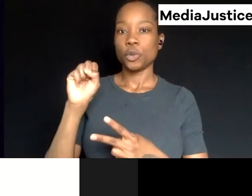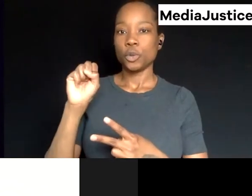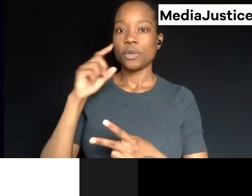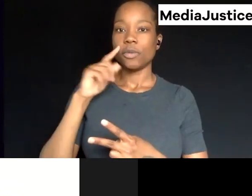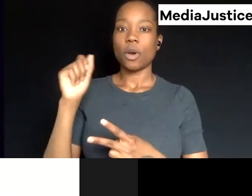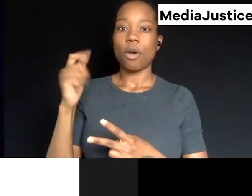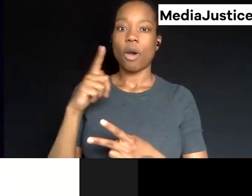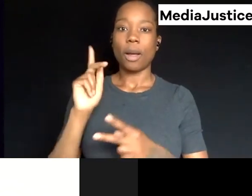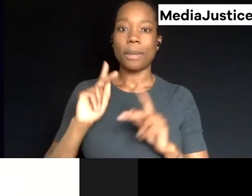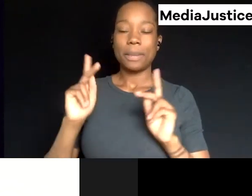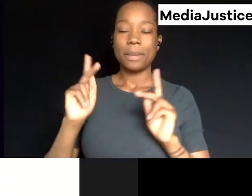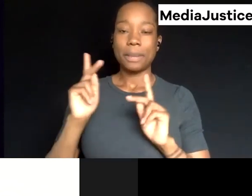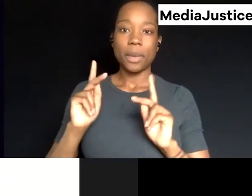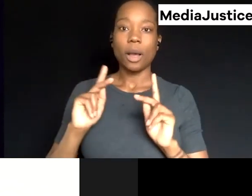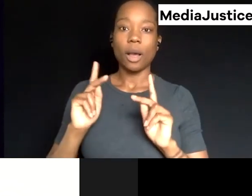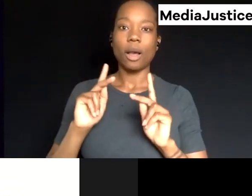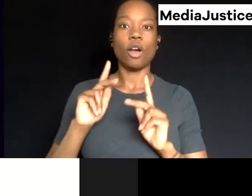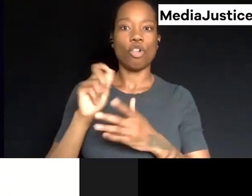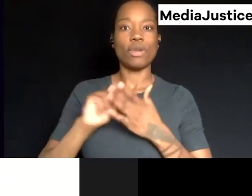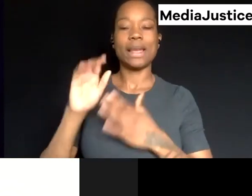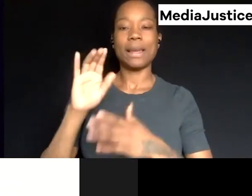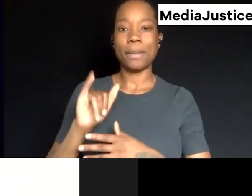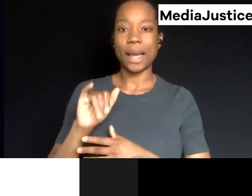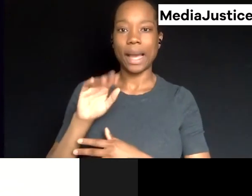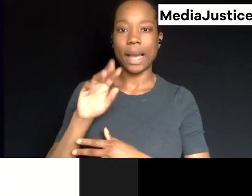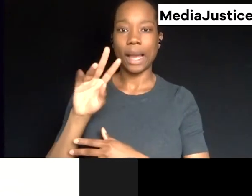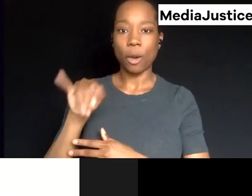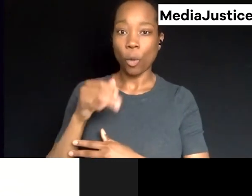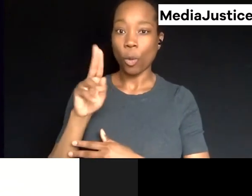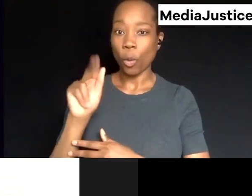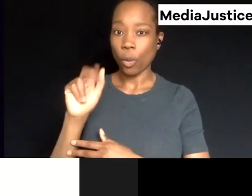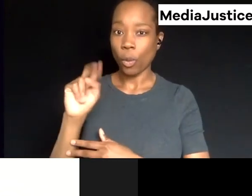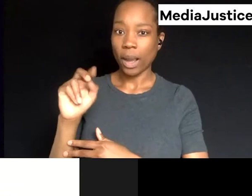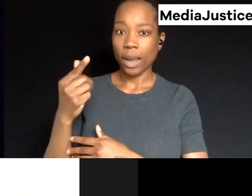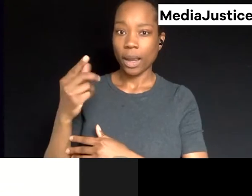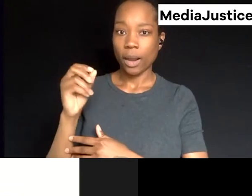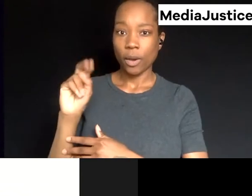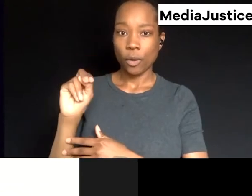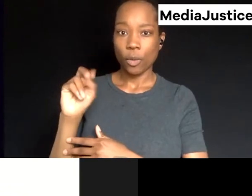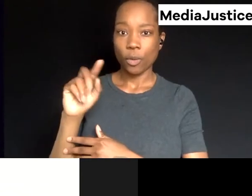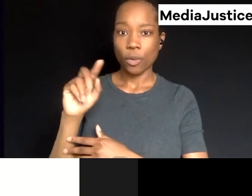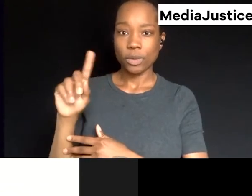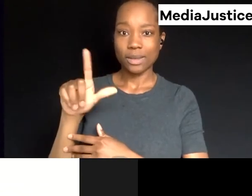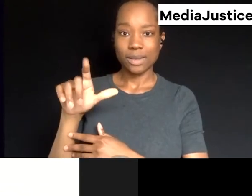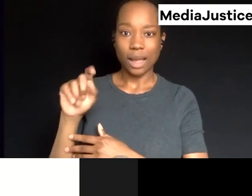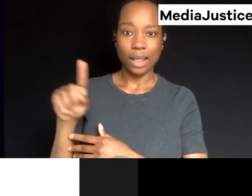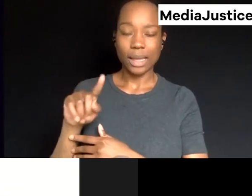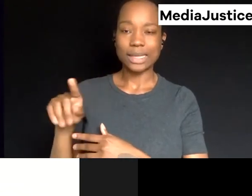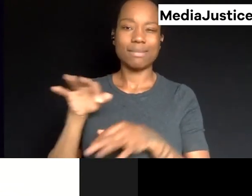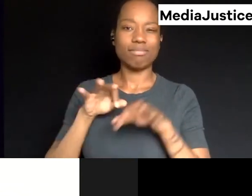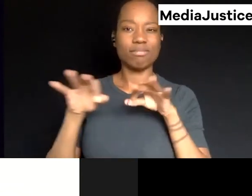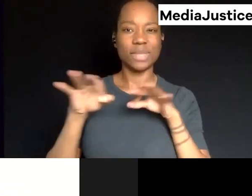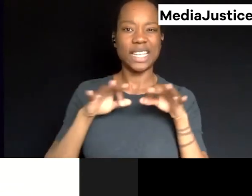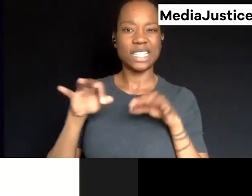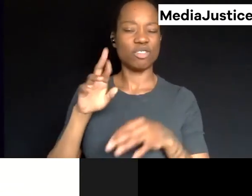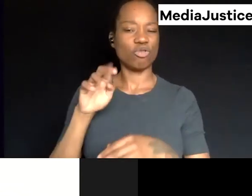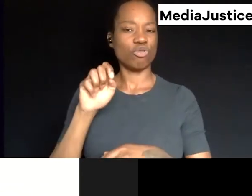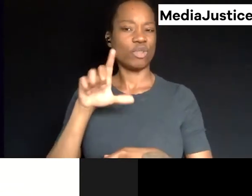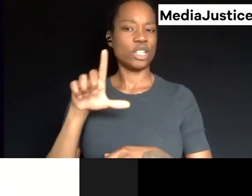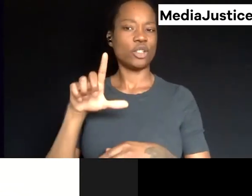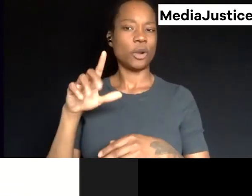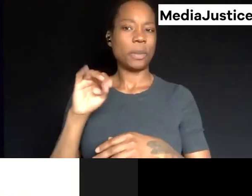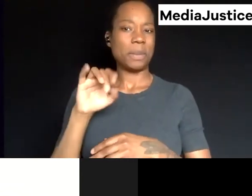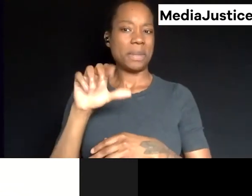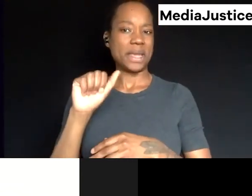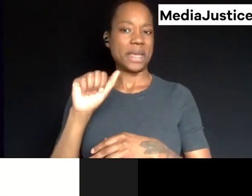Torres, and it chronicles the racial history of media in the United States. Lastly, I also want to shout out